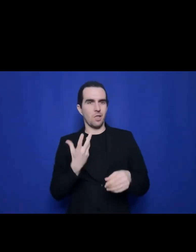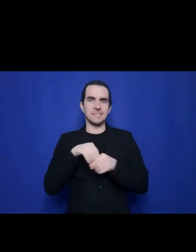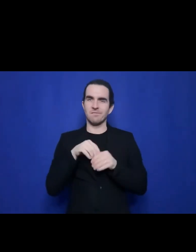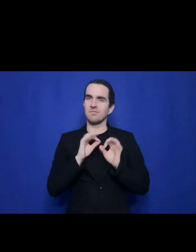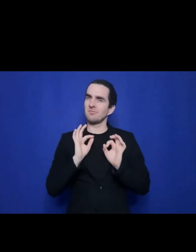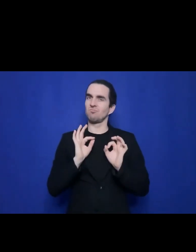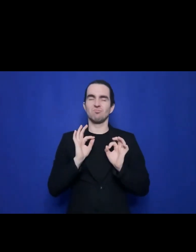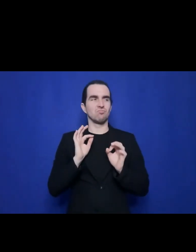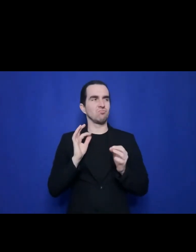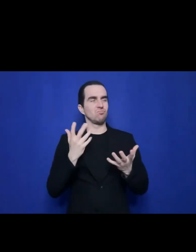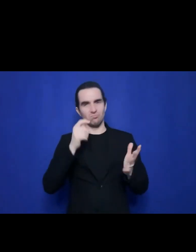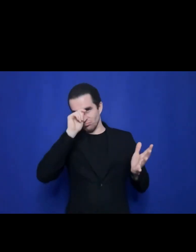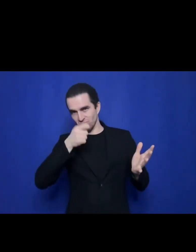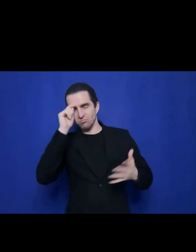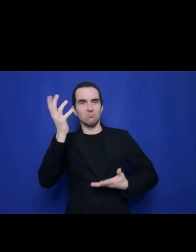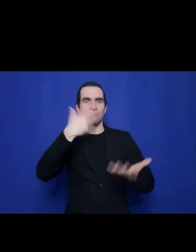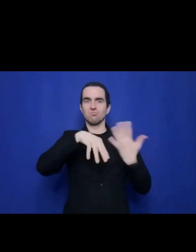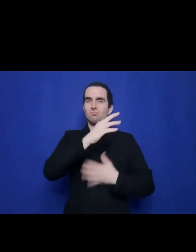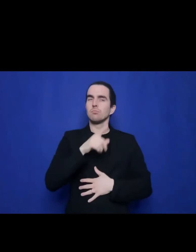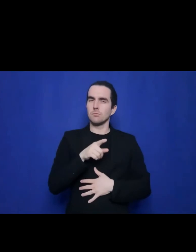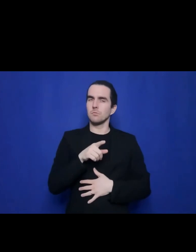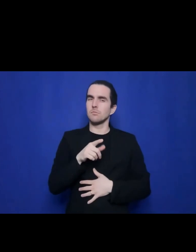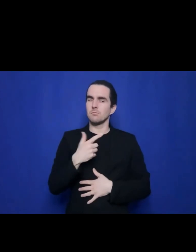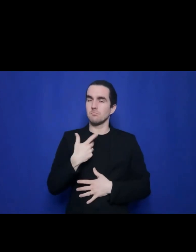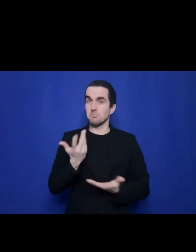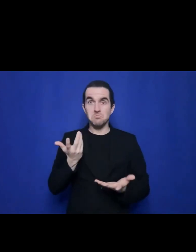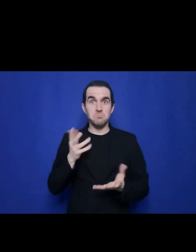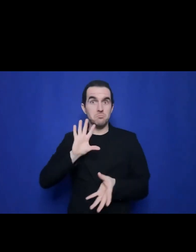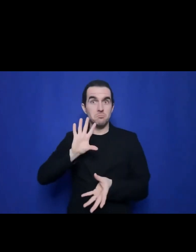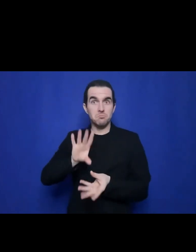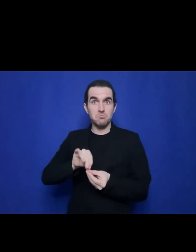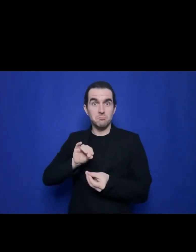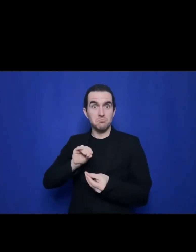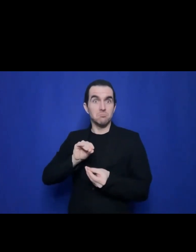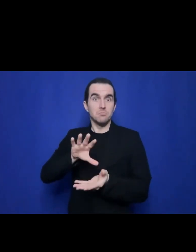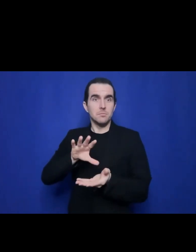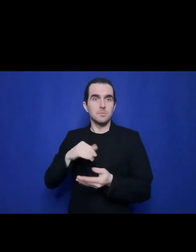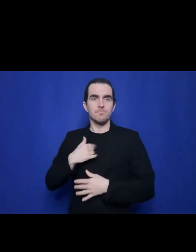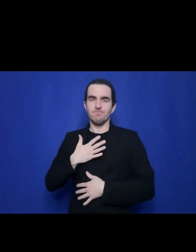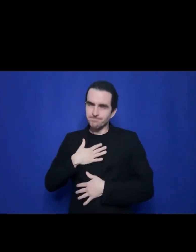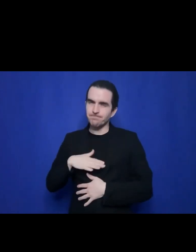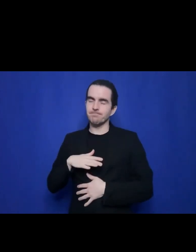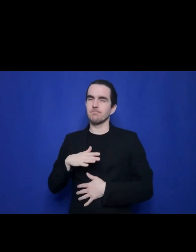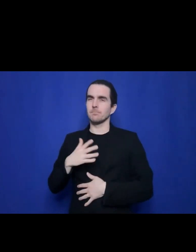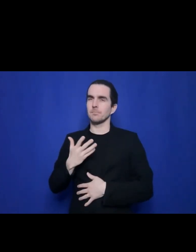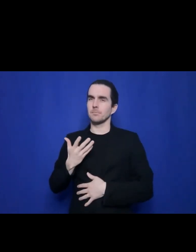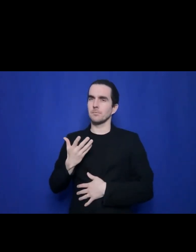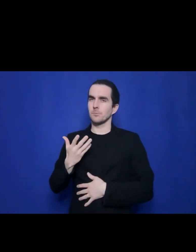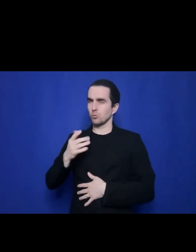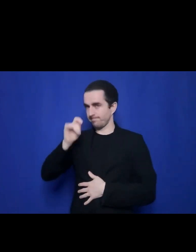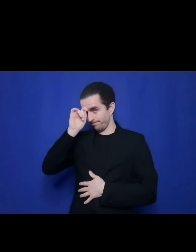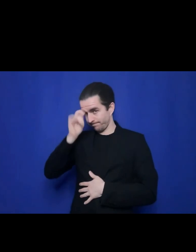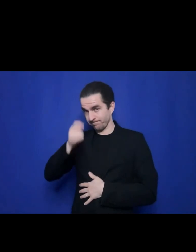express my gratitude to all of you, each and every one of you, all the panelists,